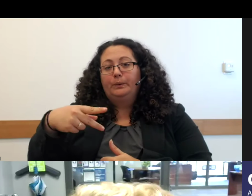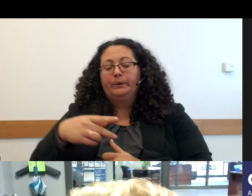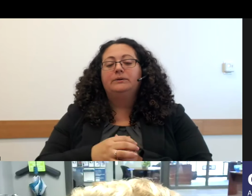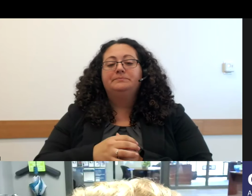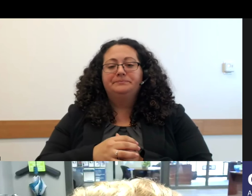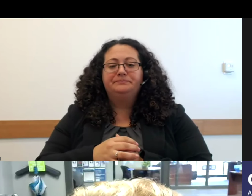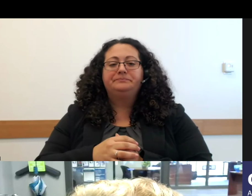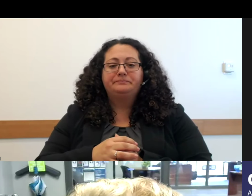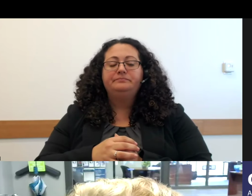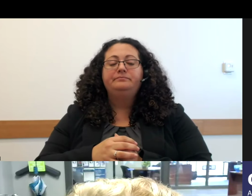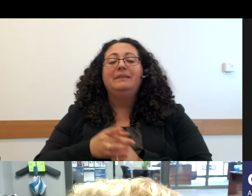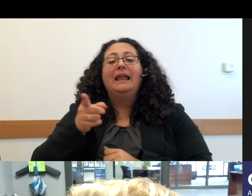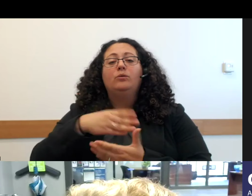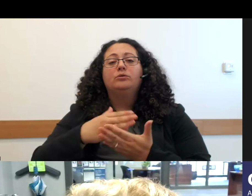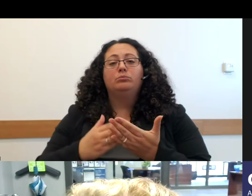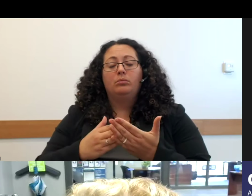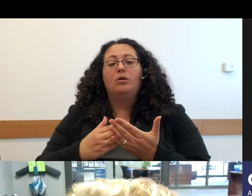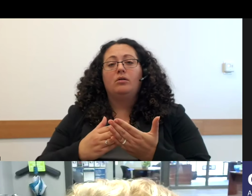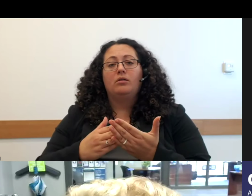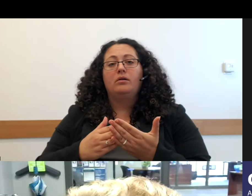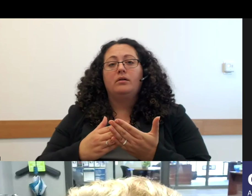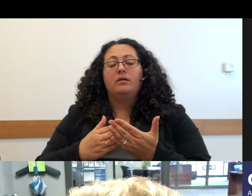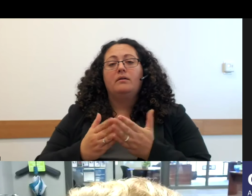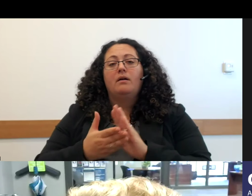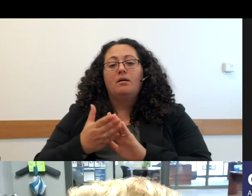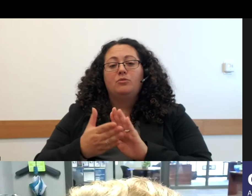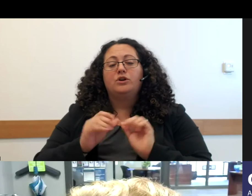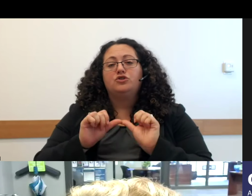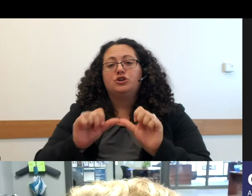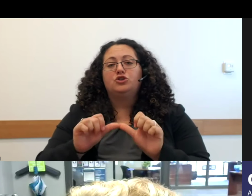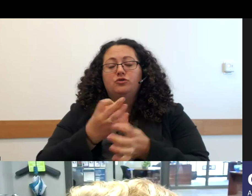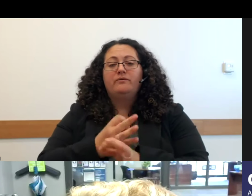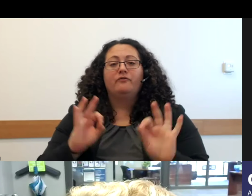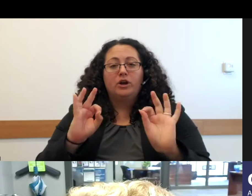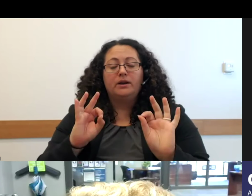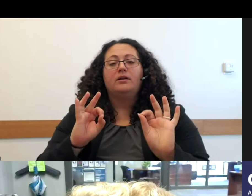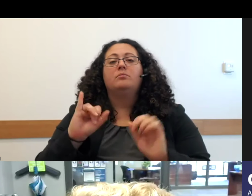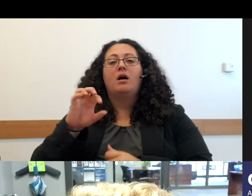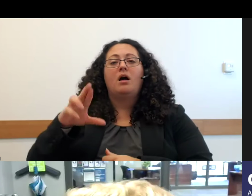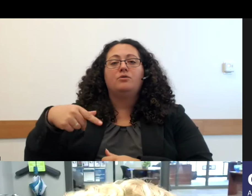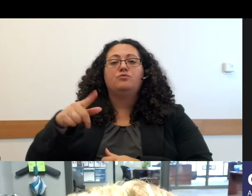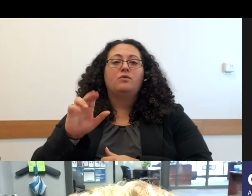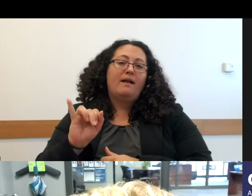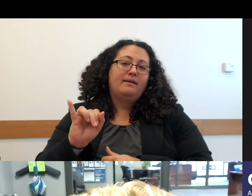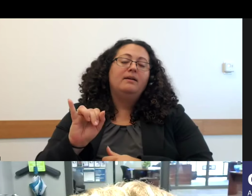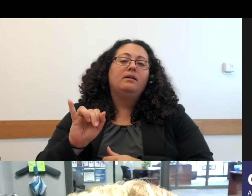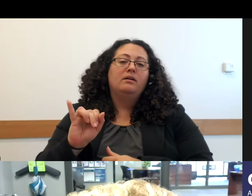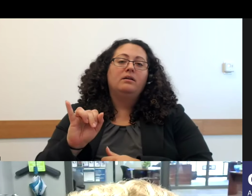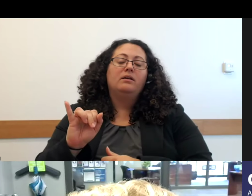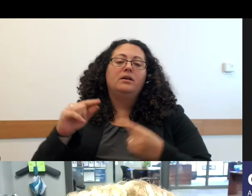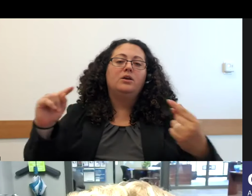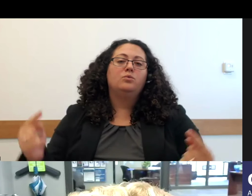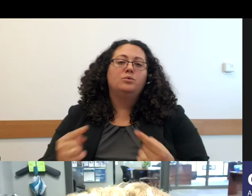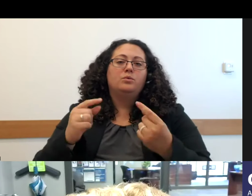Let's see. Chris was part of Operation Enduring Freedom and Operation Iraqi Freedom, where he was wounded by